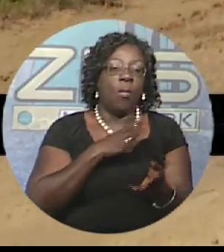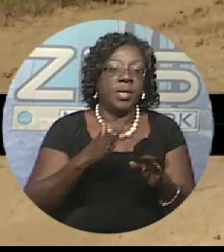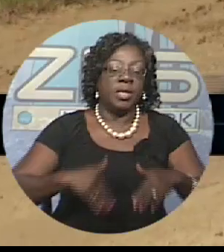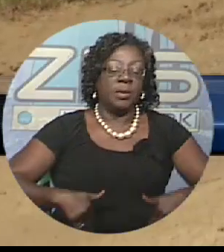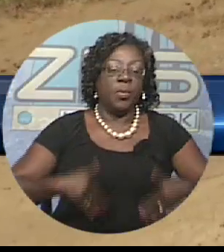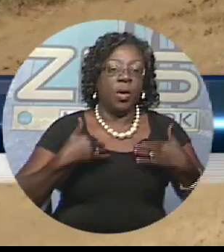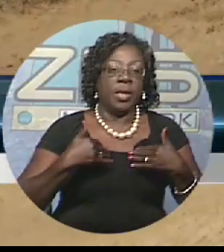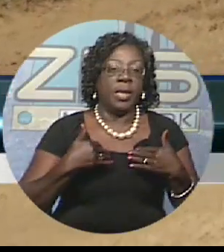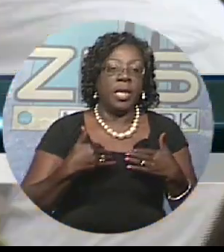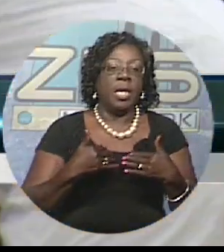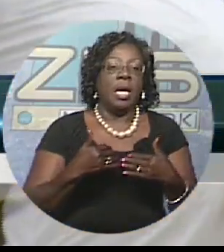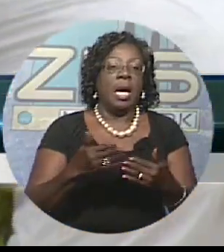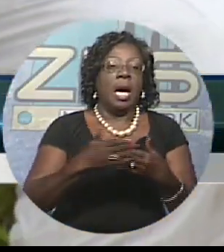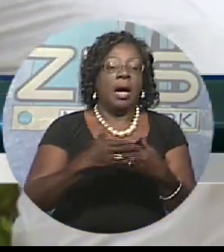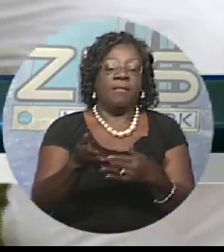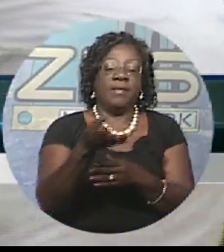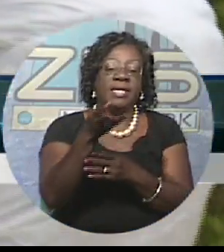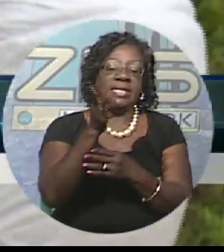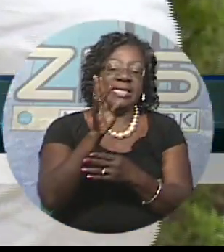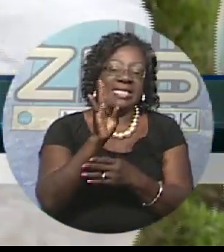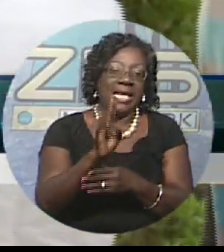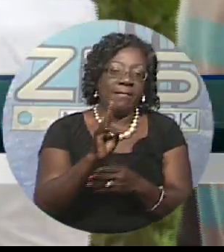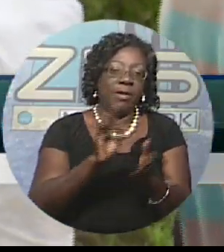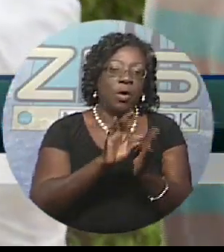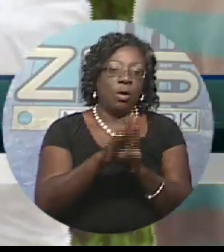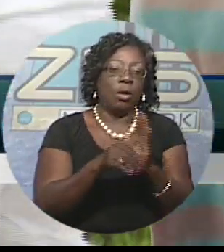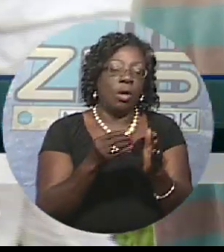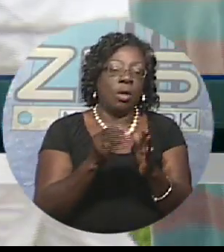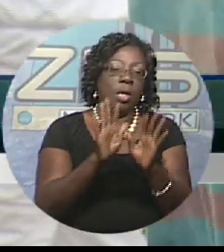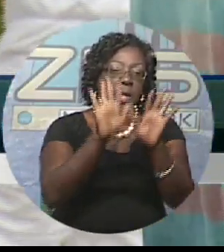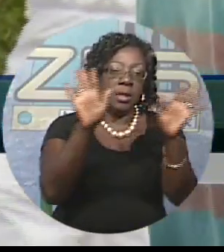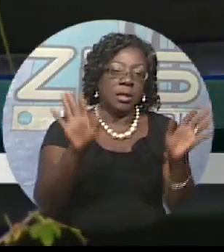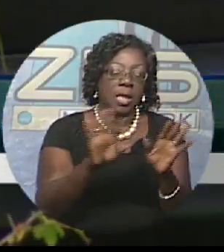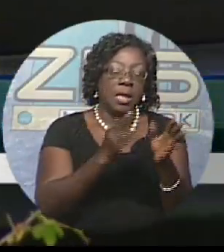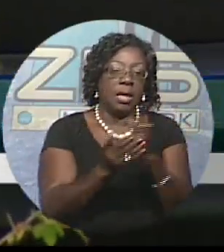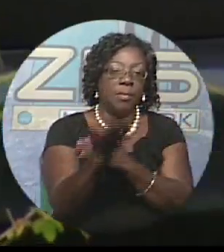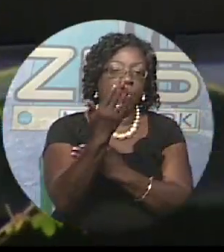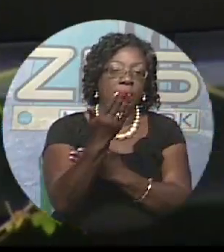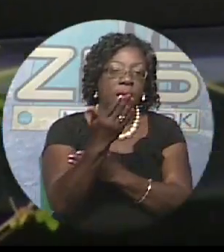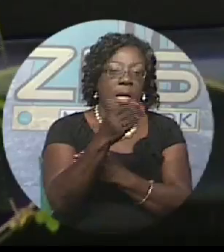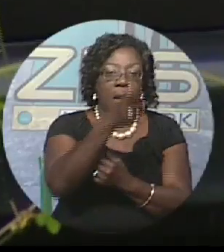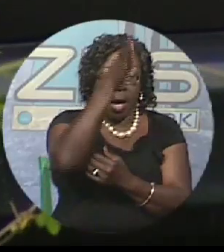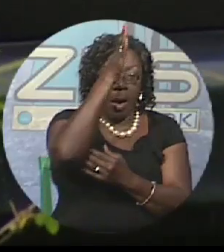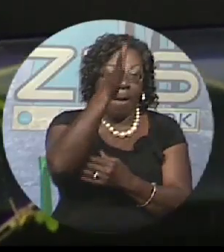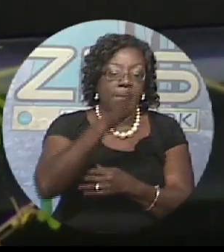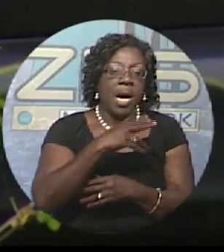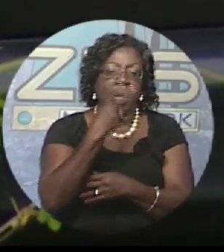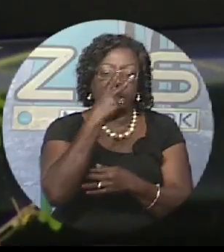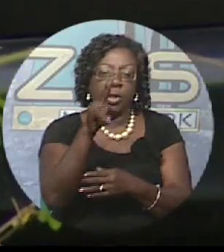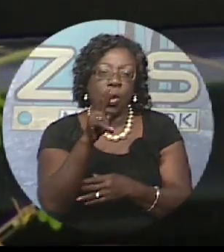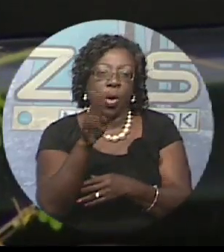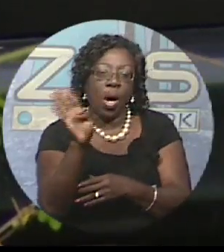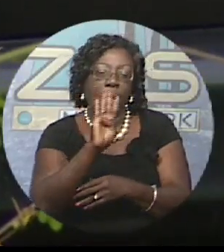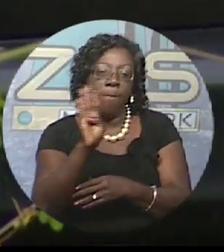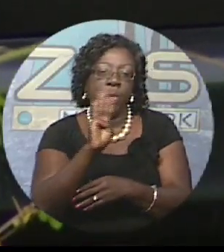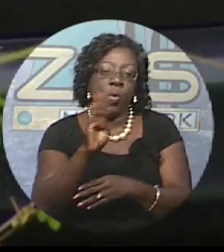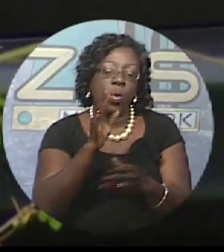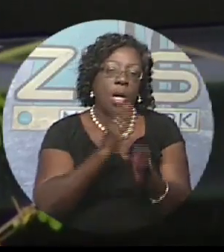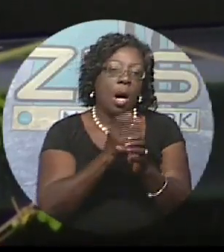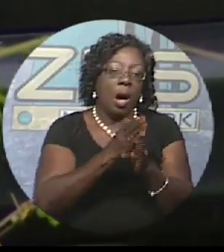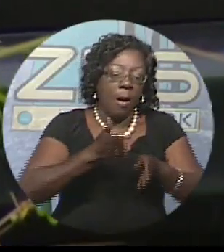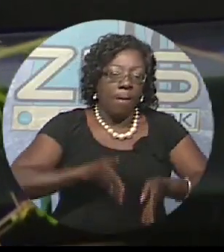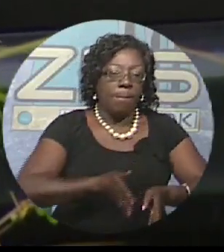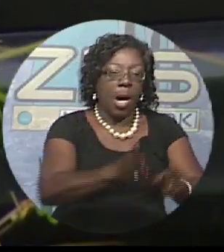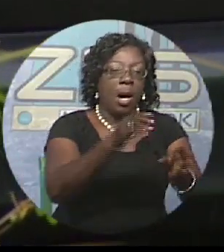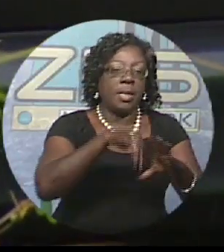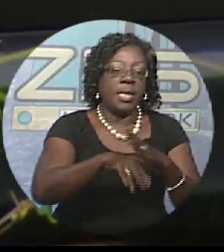7 a.m. Sunday when a local resident, identified as Jonathan, observed a blue Honda Accord parked in the bushes near his home. The